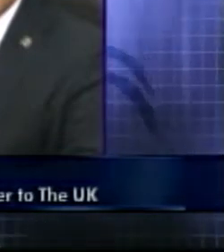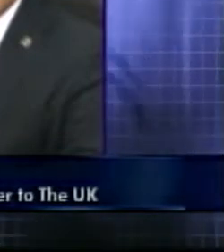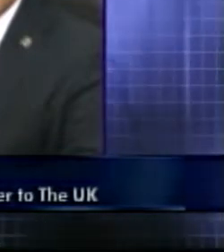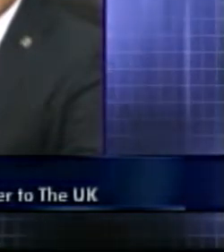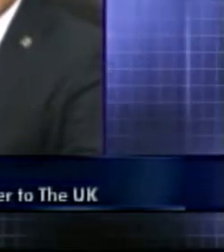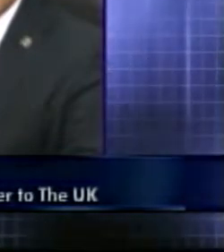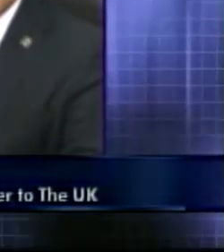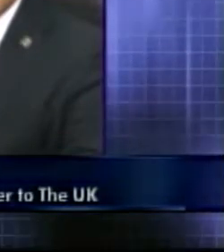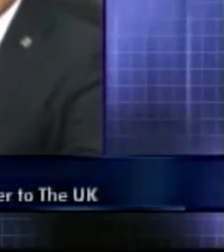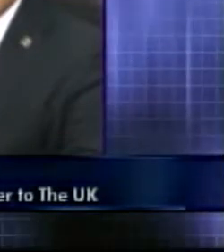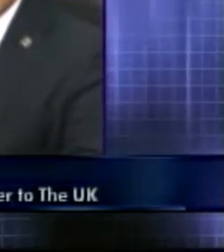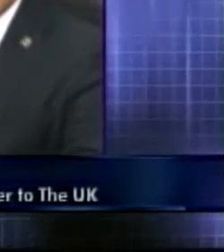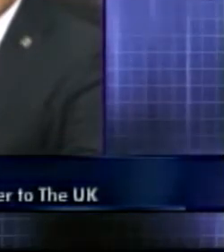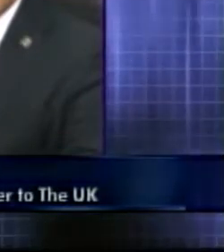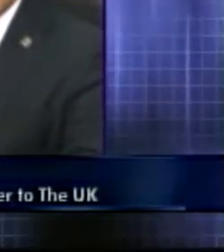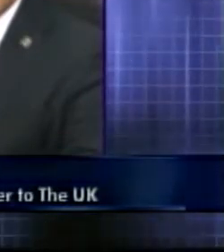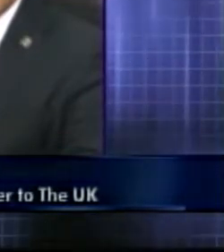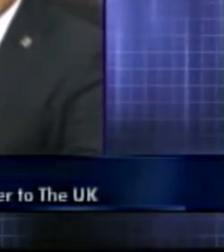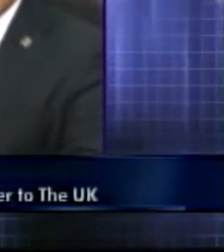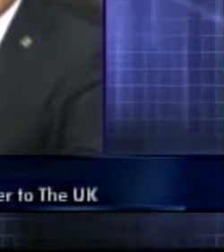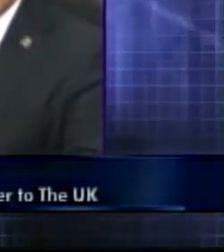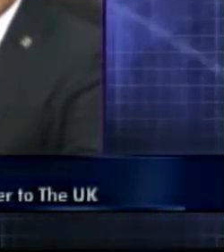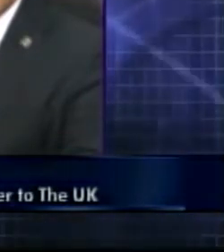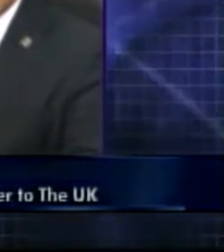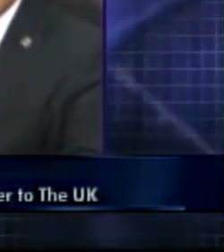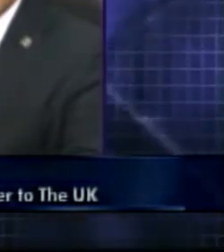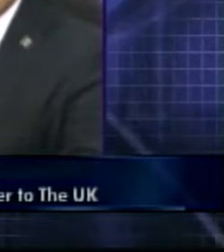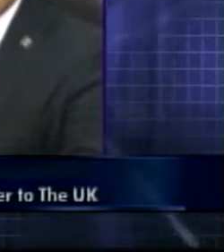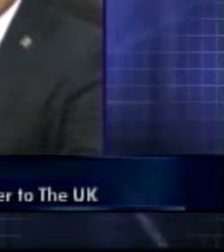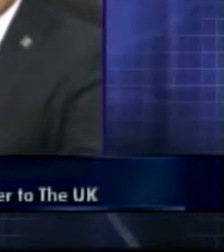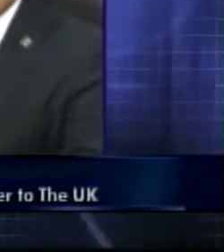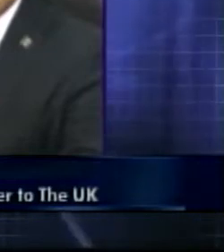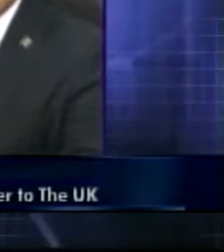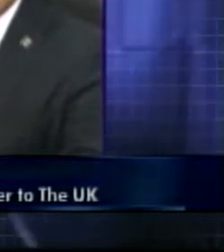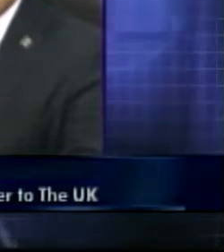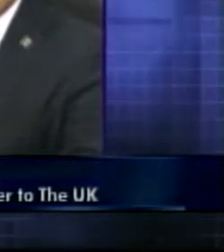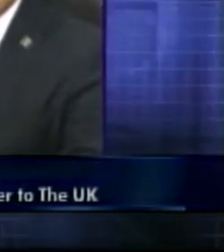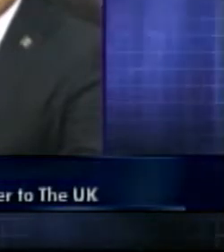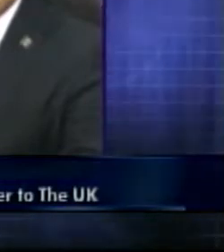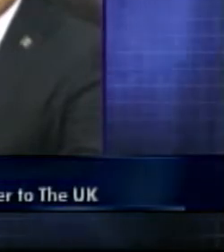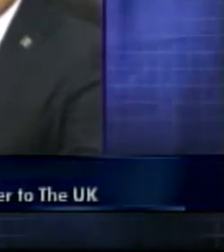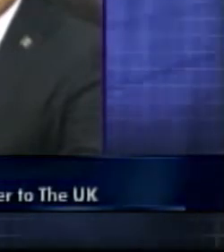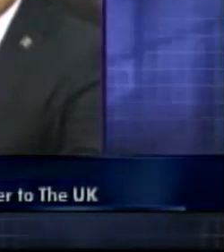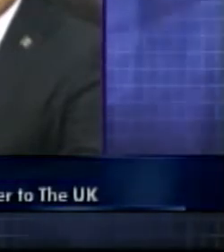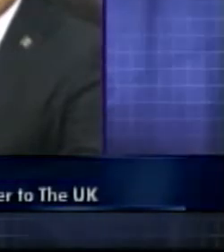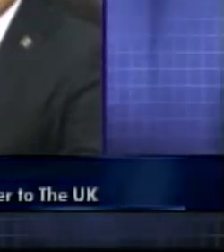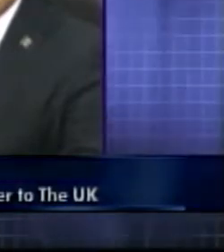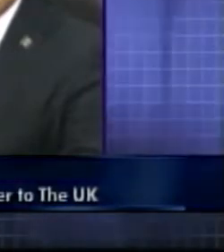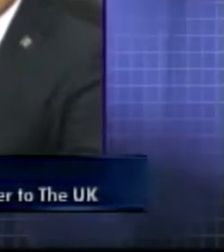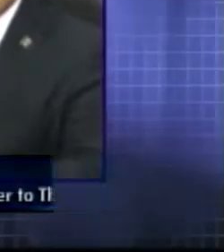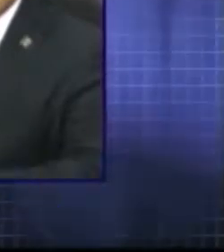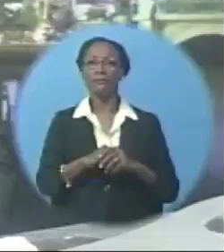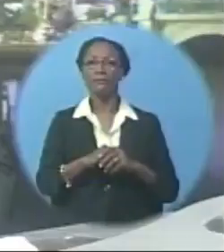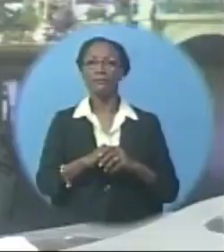possible support to the families and reach out to their friends or relatives in Barbados to let them